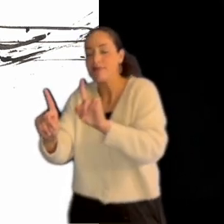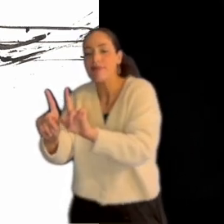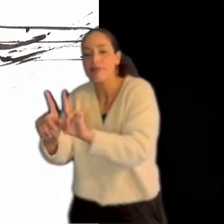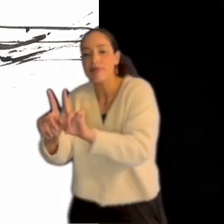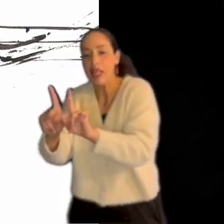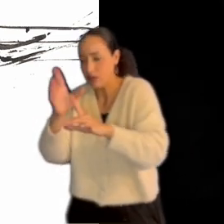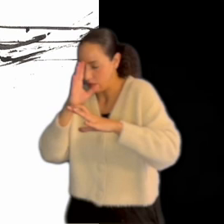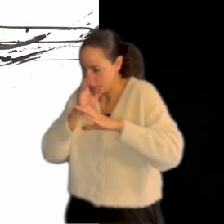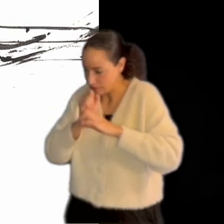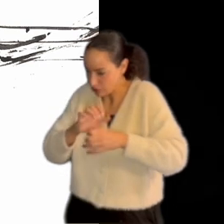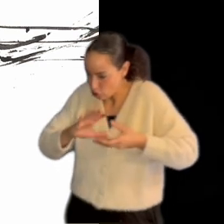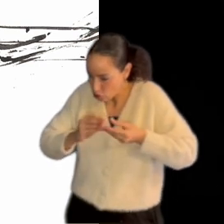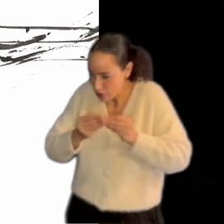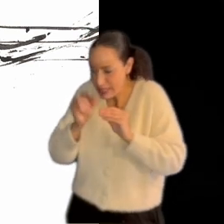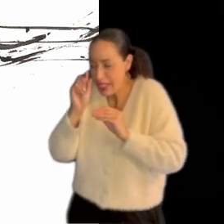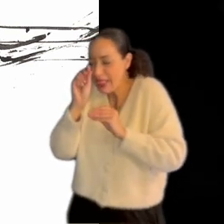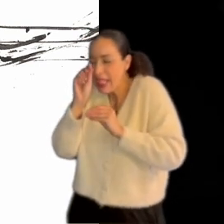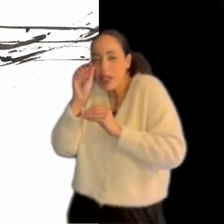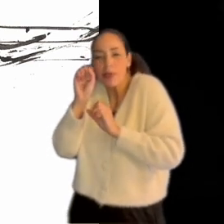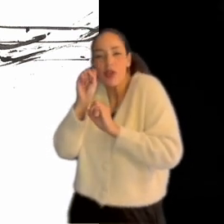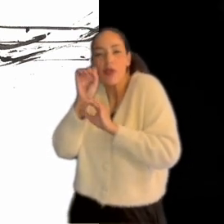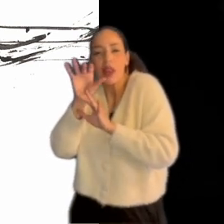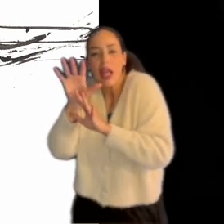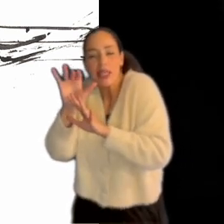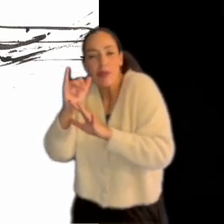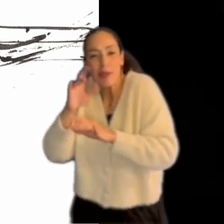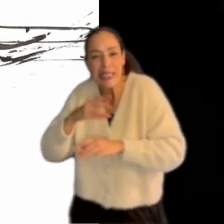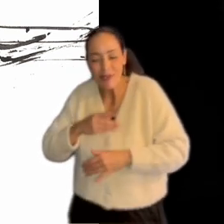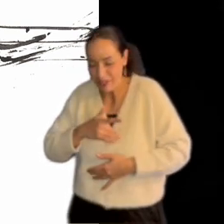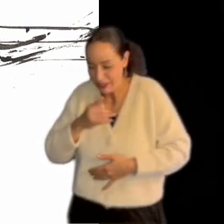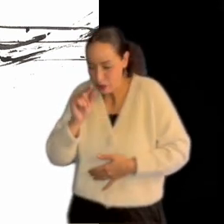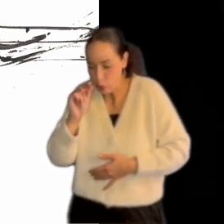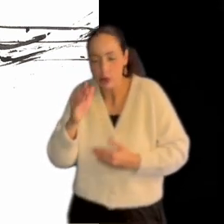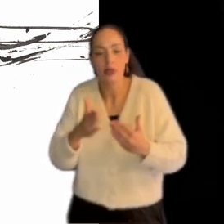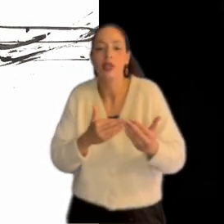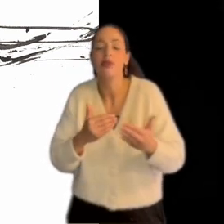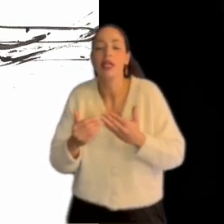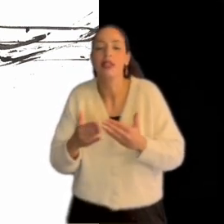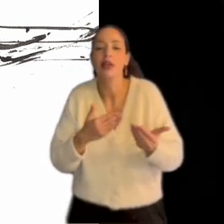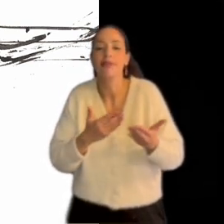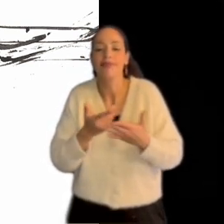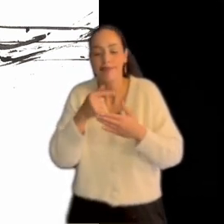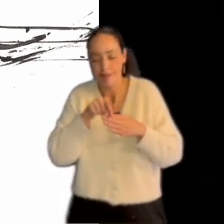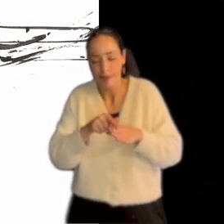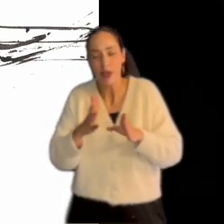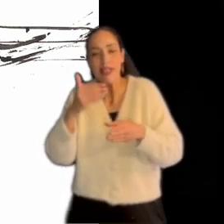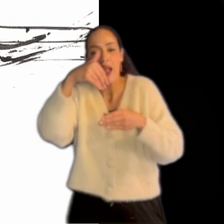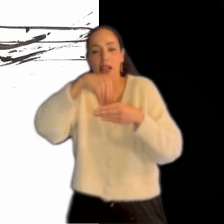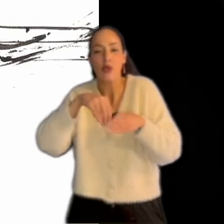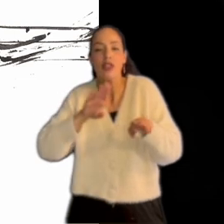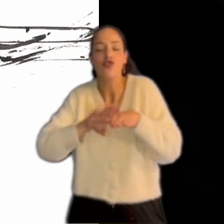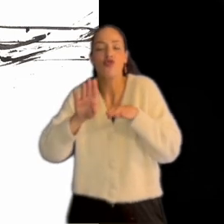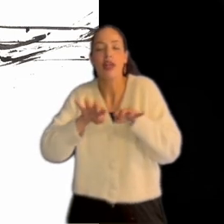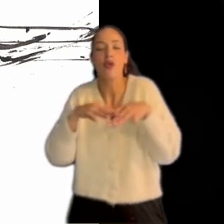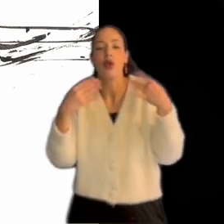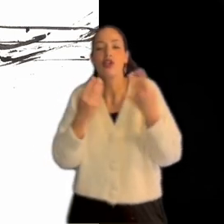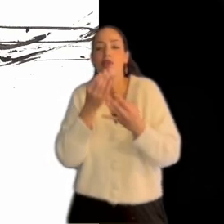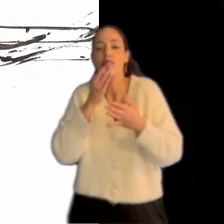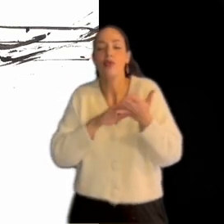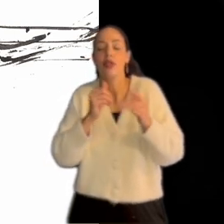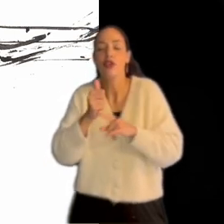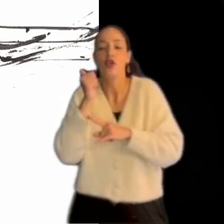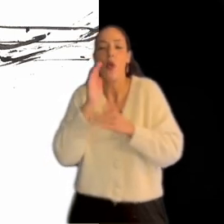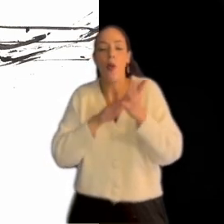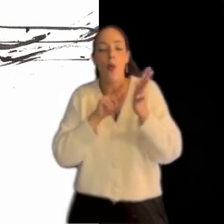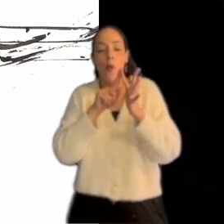months ago, and Merlin drew this illustration. When I asked her about it afterwards, she explained how the tiny dot of yellow, the only